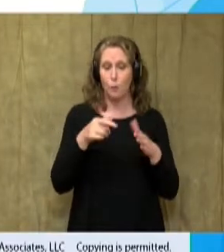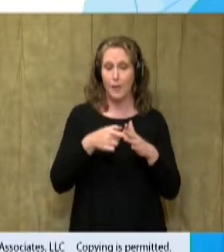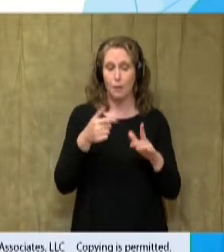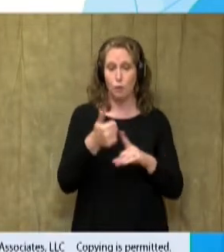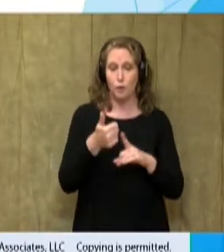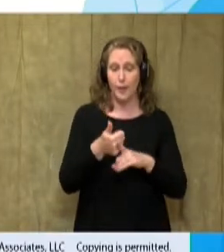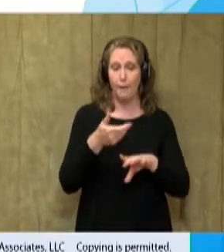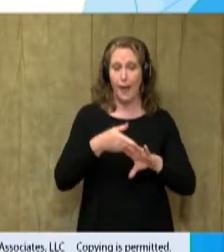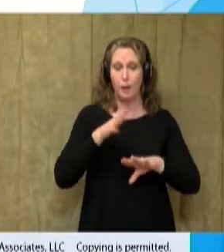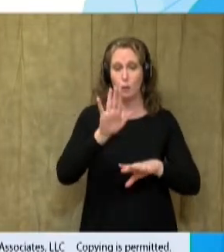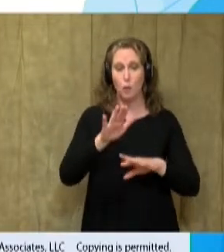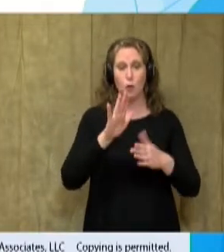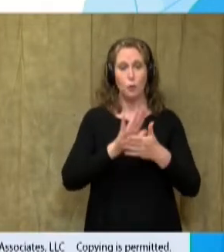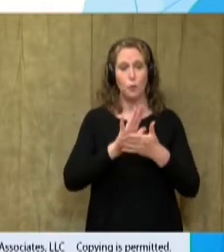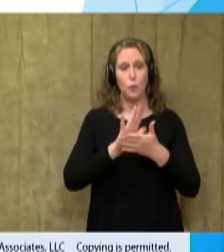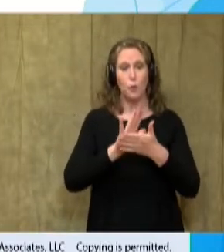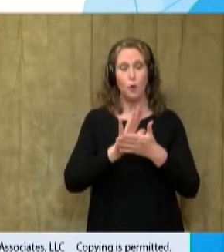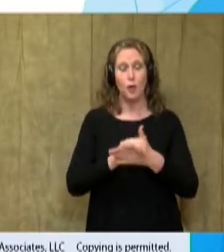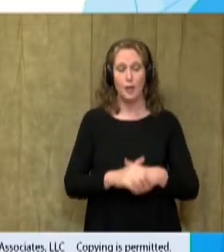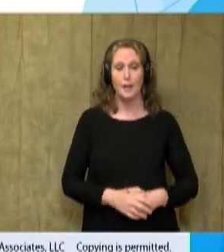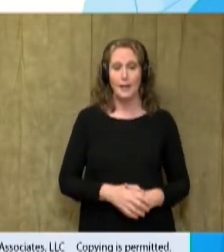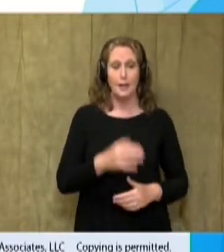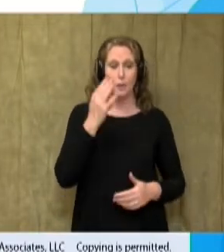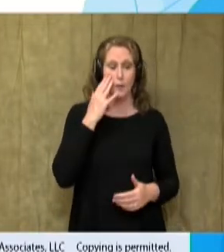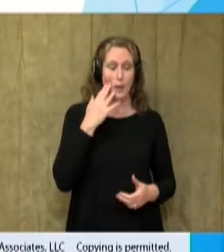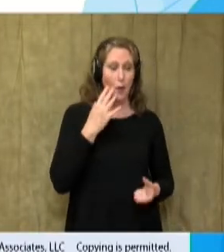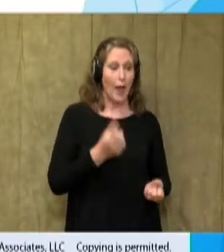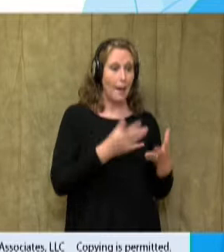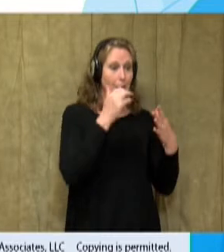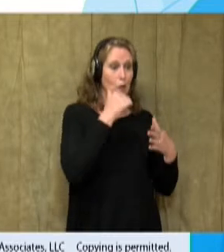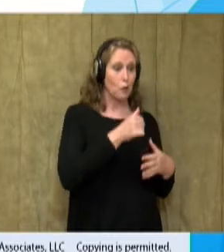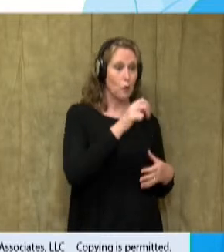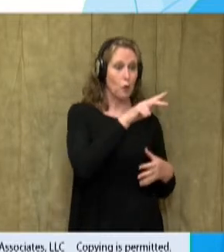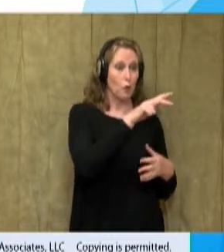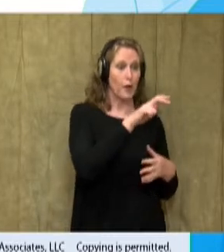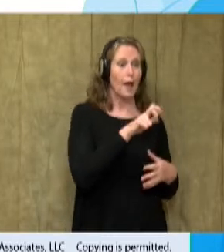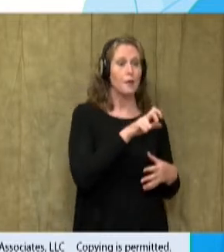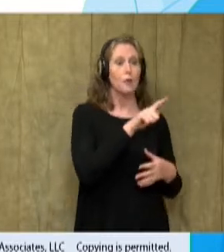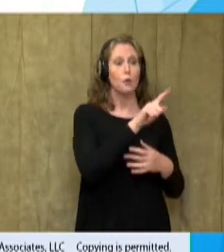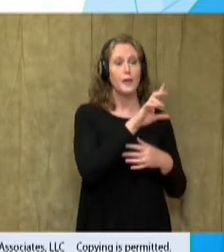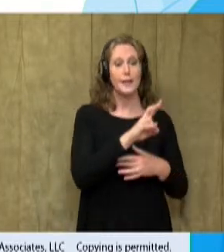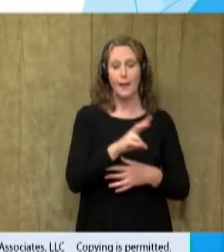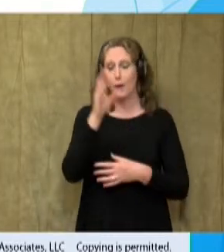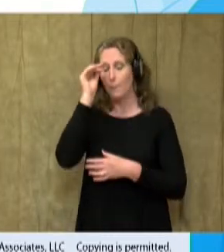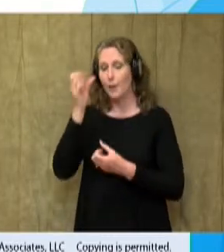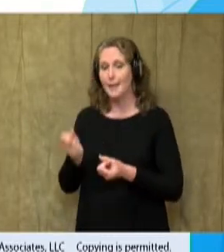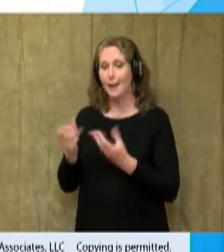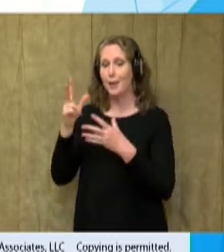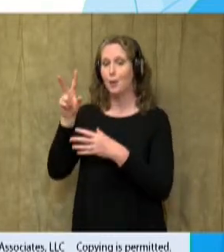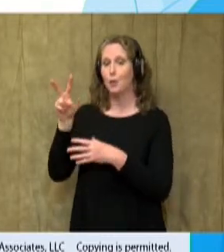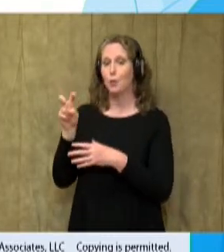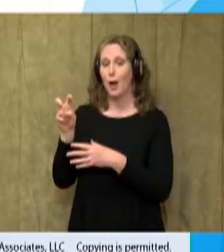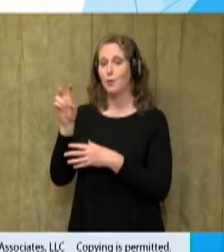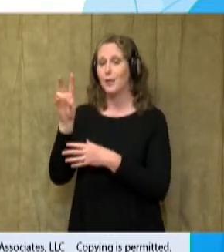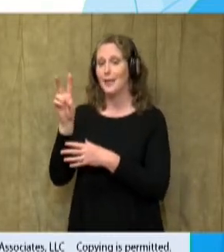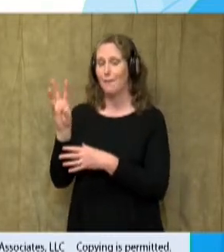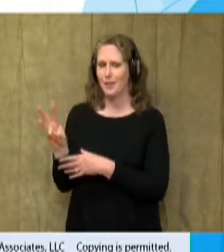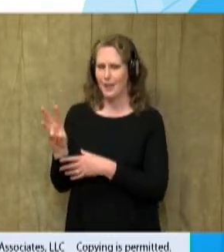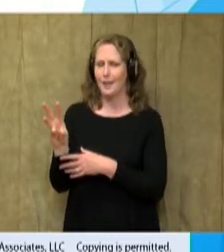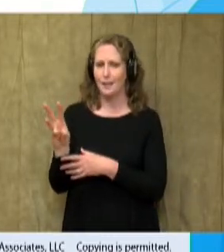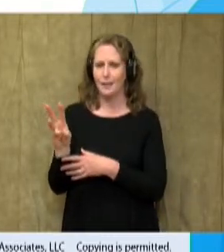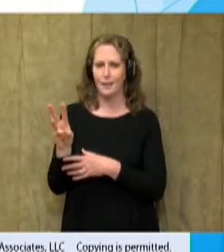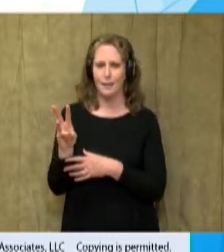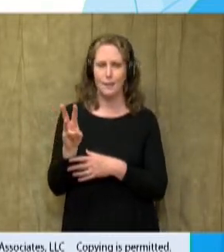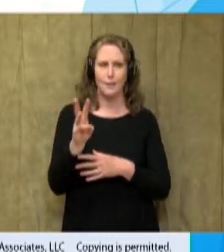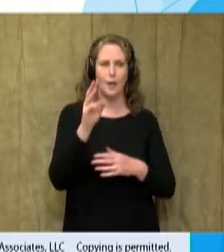out. All right, so we know that there are 327 girls and 276 boys. So clearly there's more boys